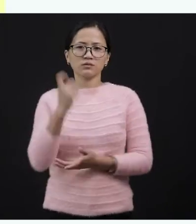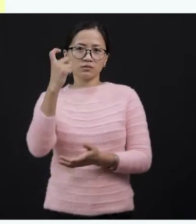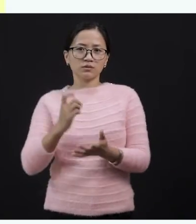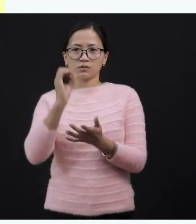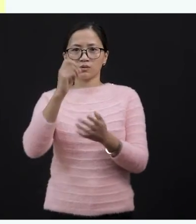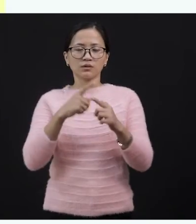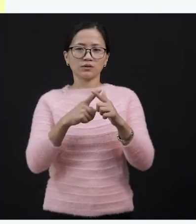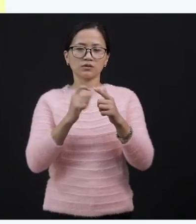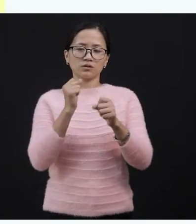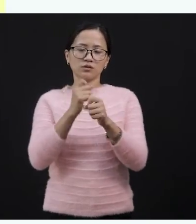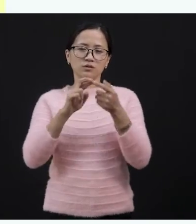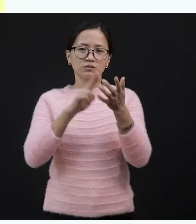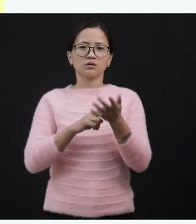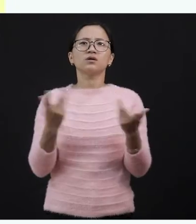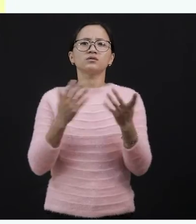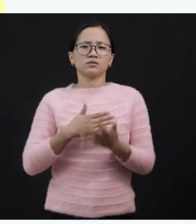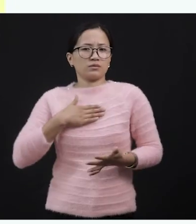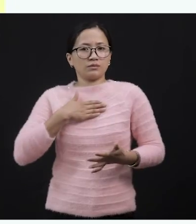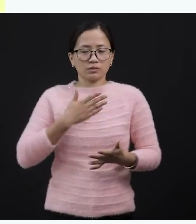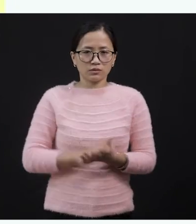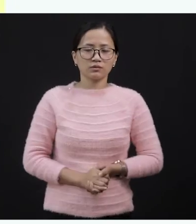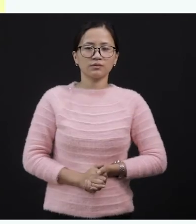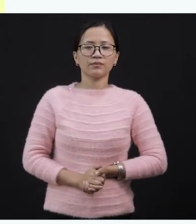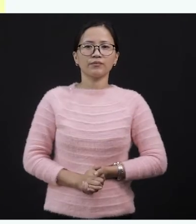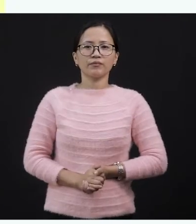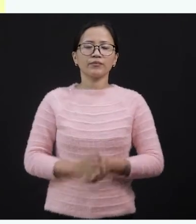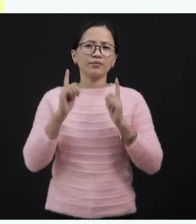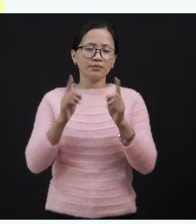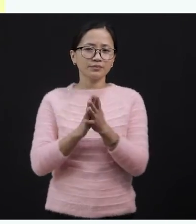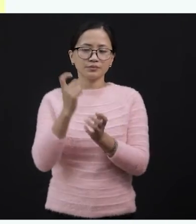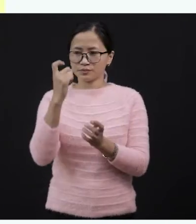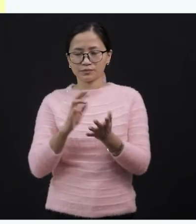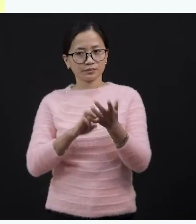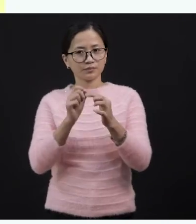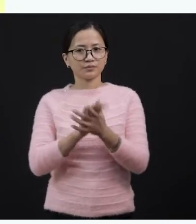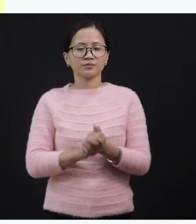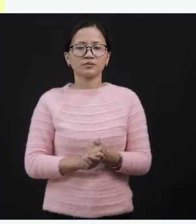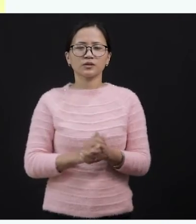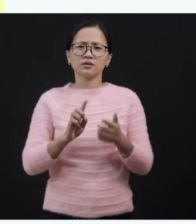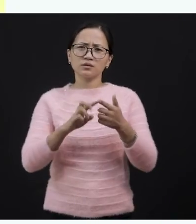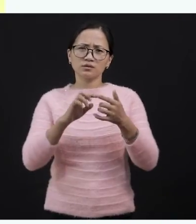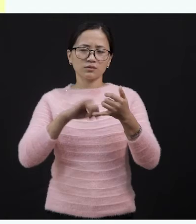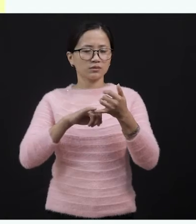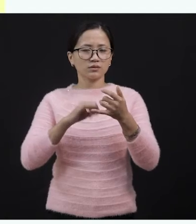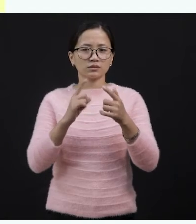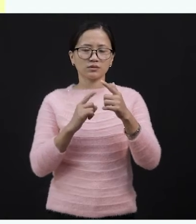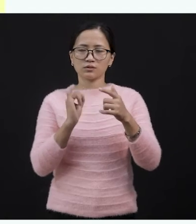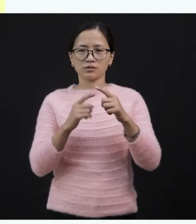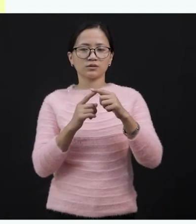that, how do plants take this nitrogen? Because nitrogen is very essential for